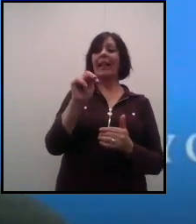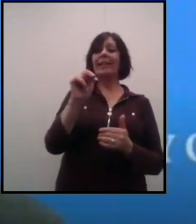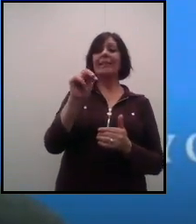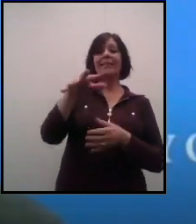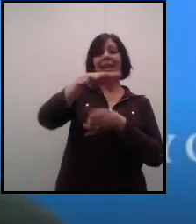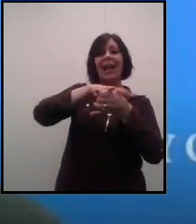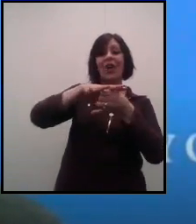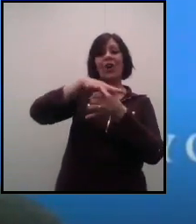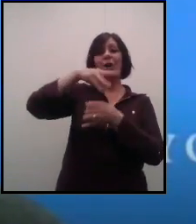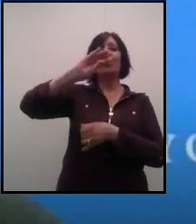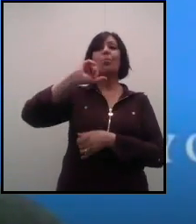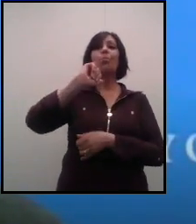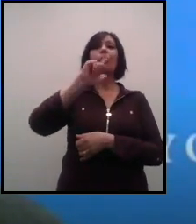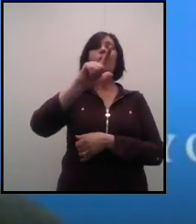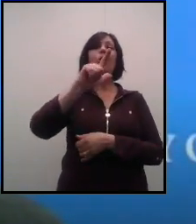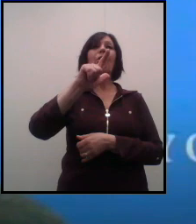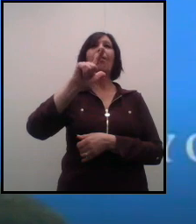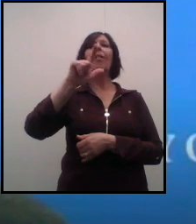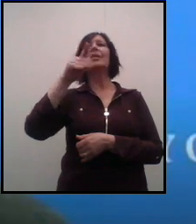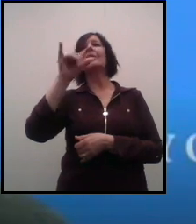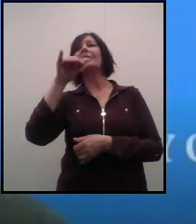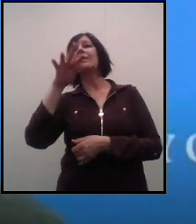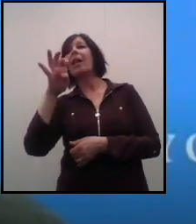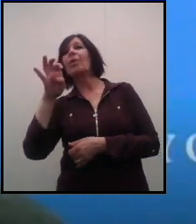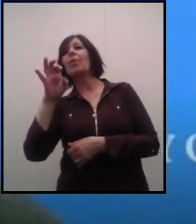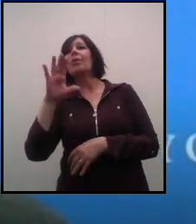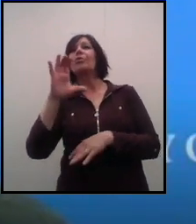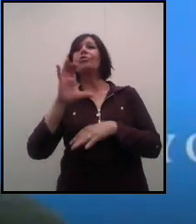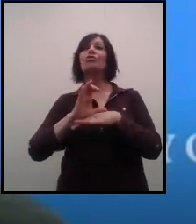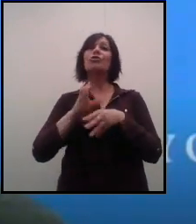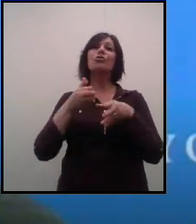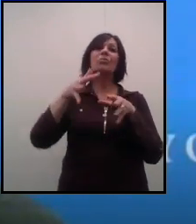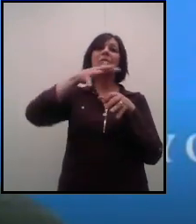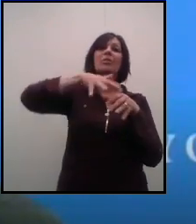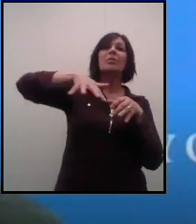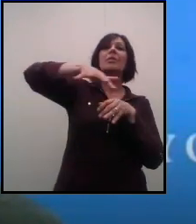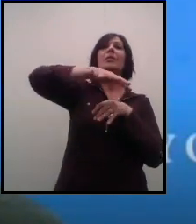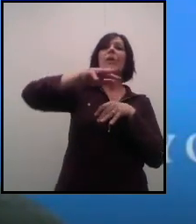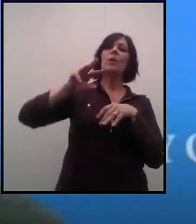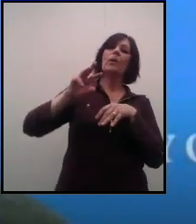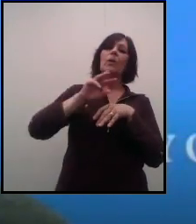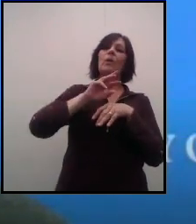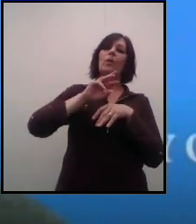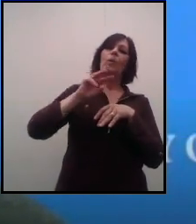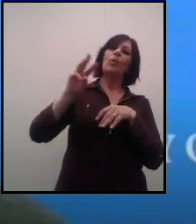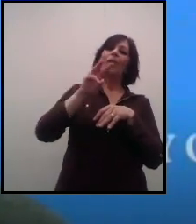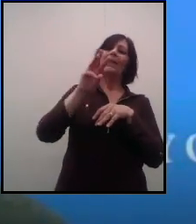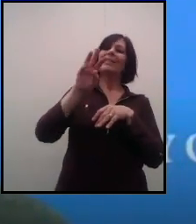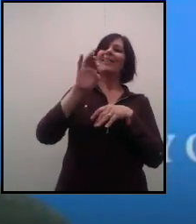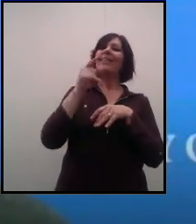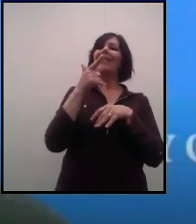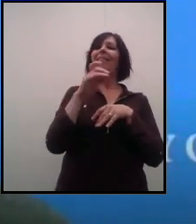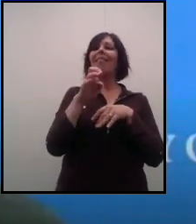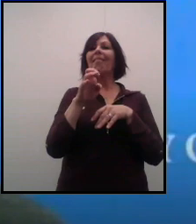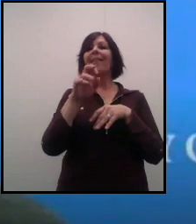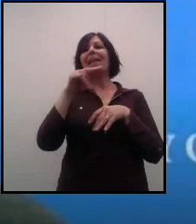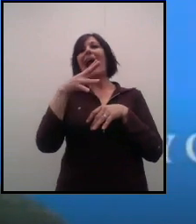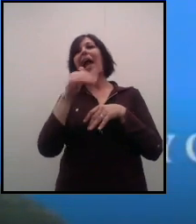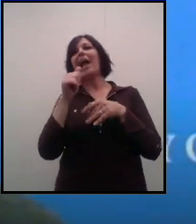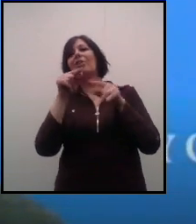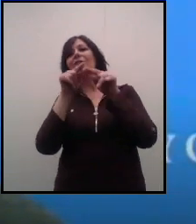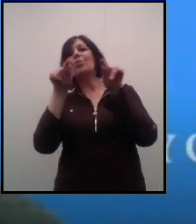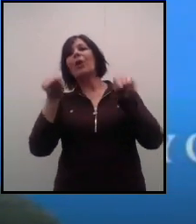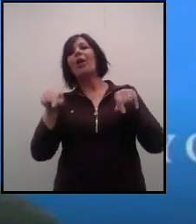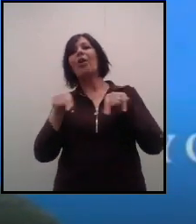Pearl Street, Delaware, Church, West Eagle, Niagara Square. We expect there to be a protest, and I just